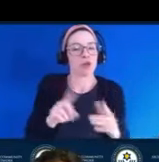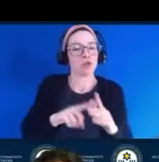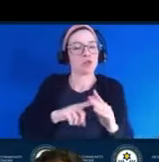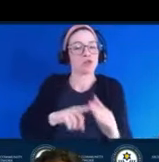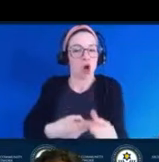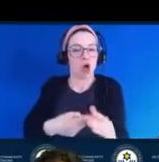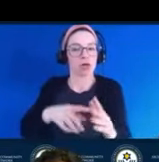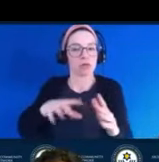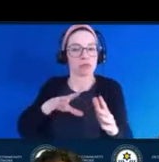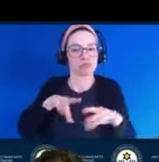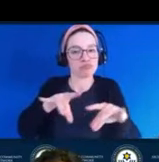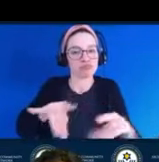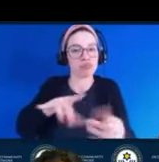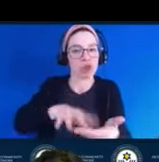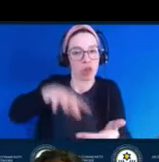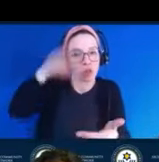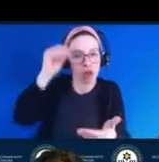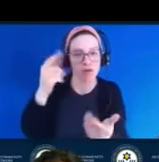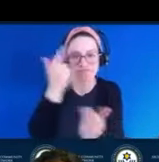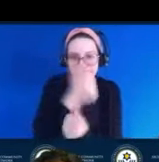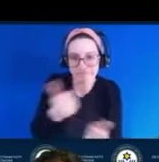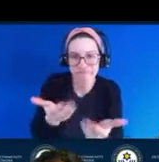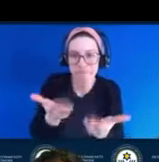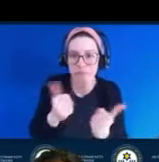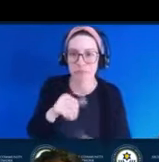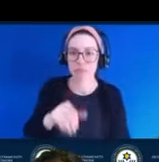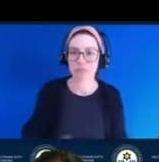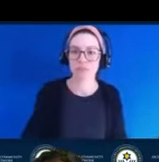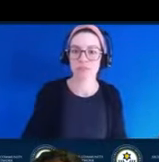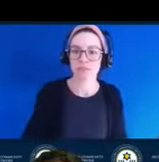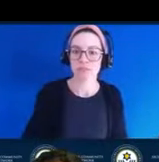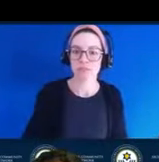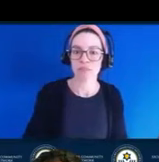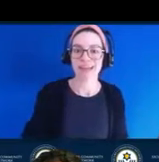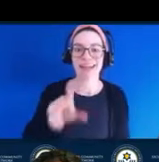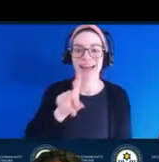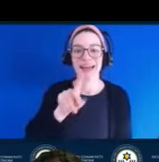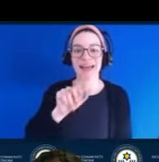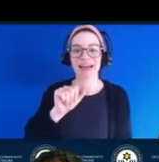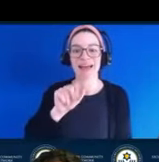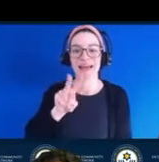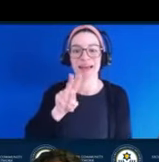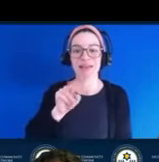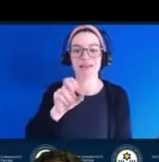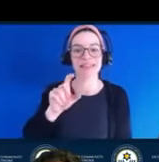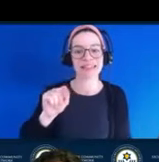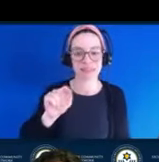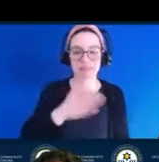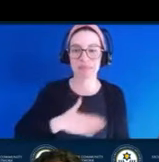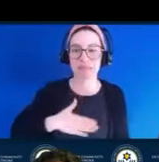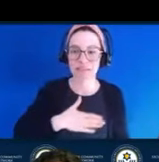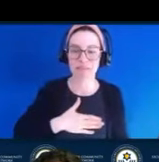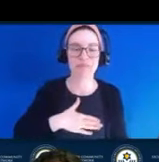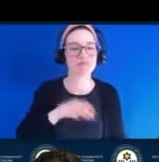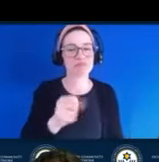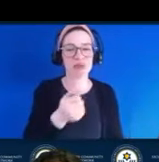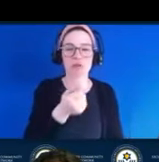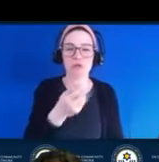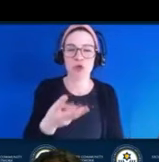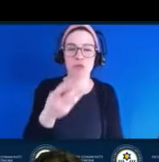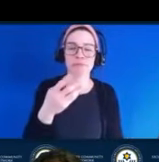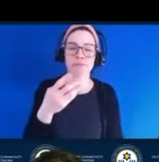start? I'll open it up to anyone who wants to jump in. Yeah, Kavna, please. Welcome to hear from you. Yeah. So a couple of things that stood out to me. So one,